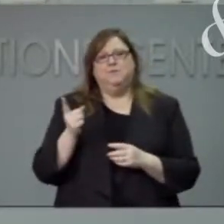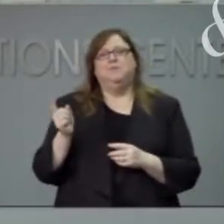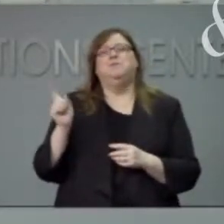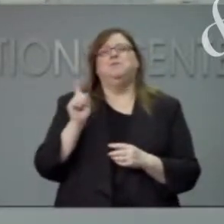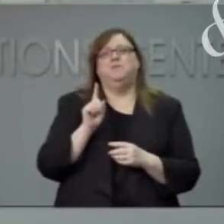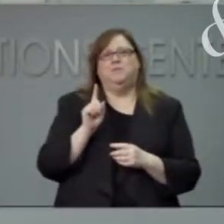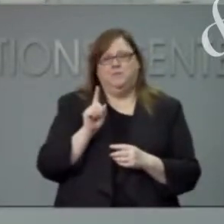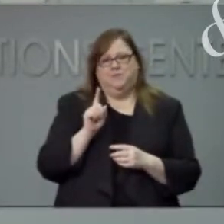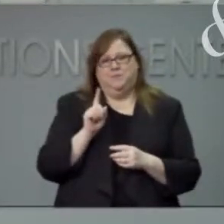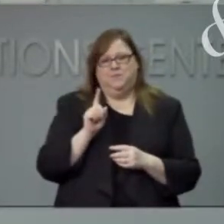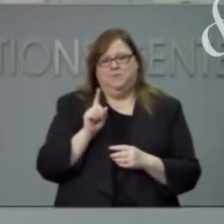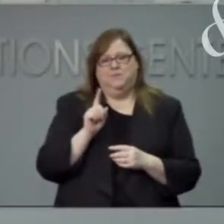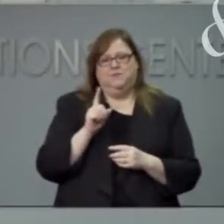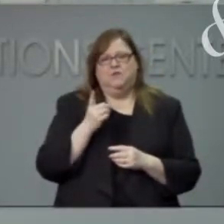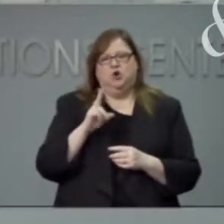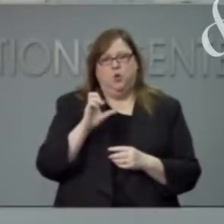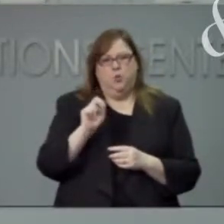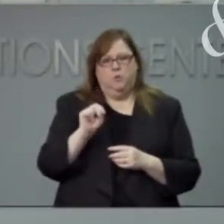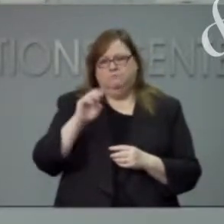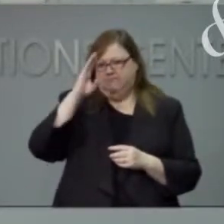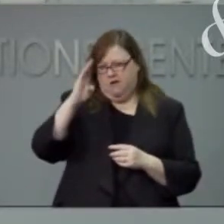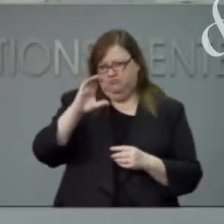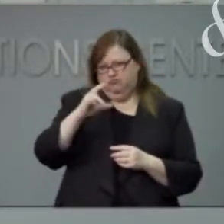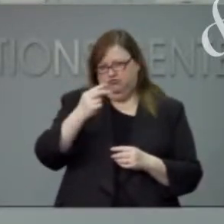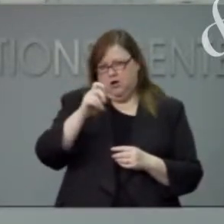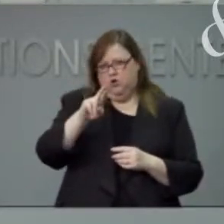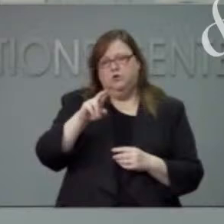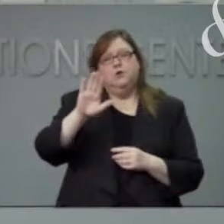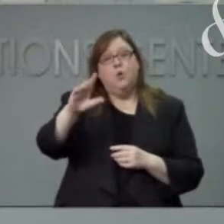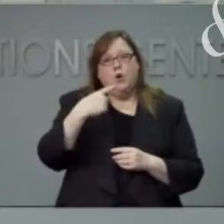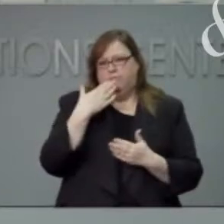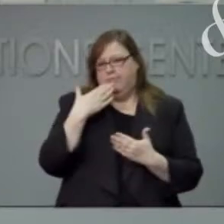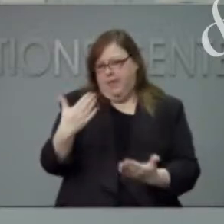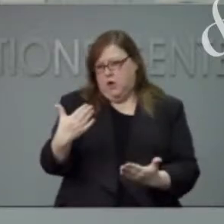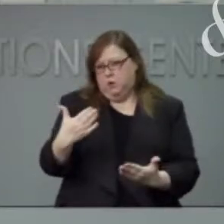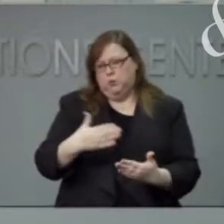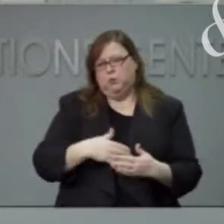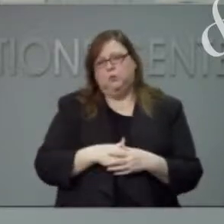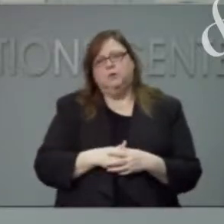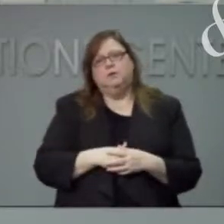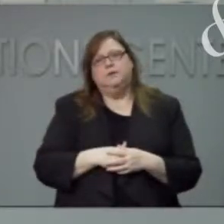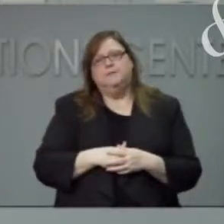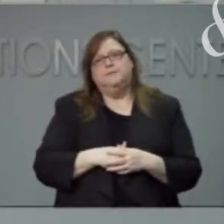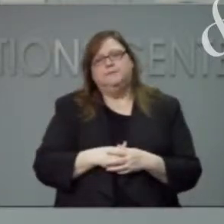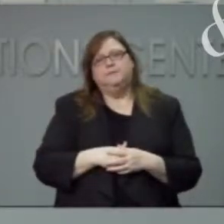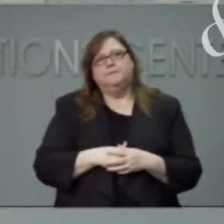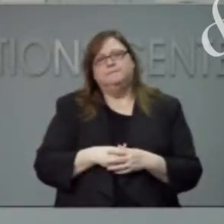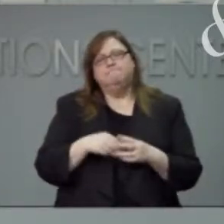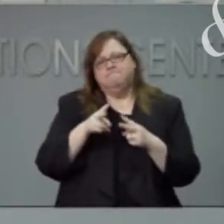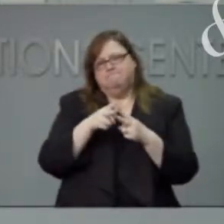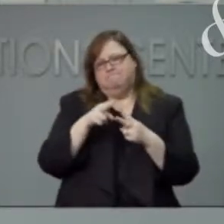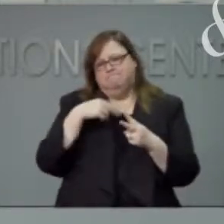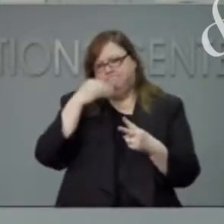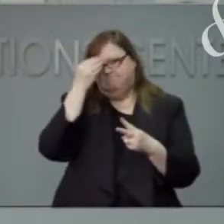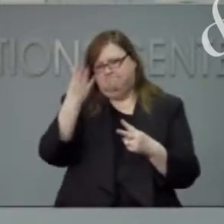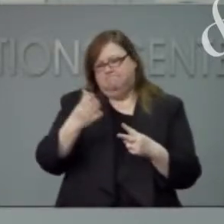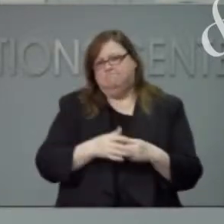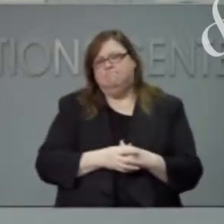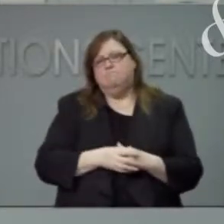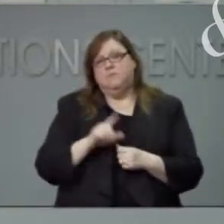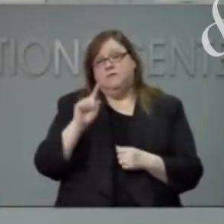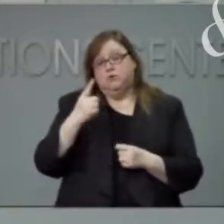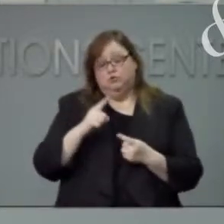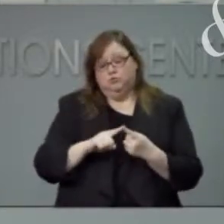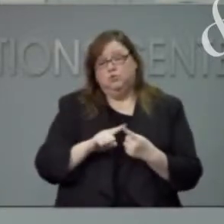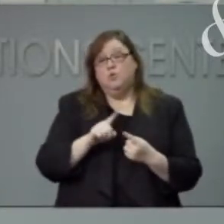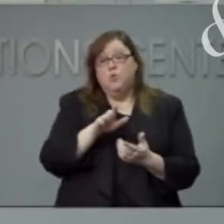Hi, Chandler. Thanks for that question. Couple things. First, as you know, that schools are required to report to the local health department